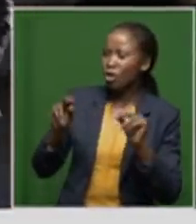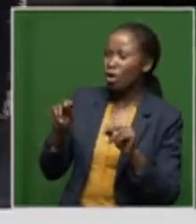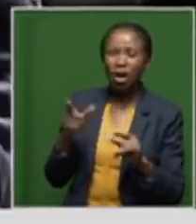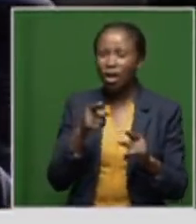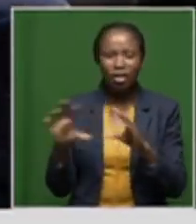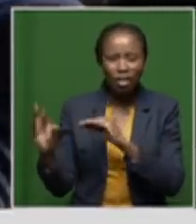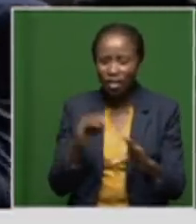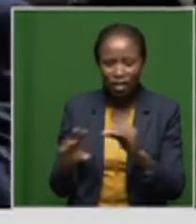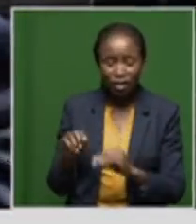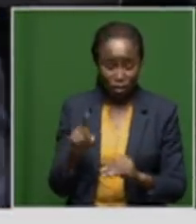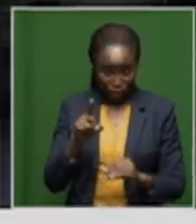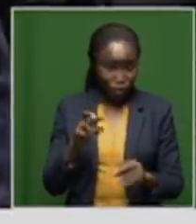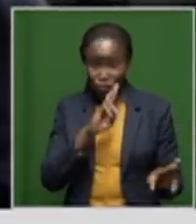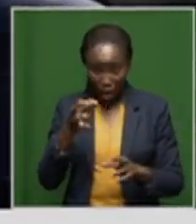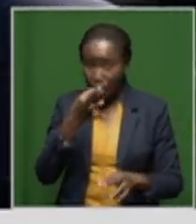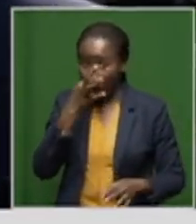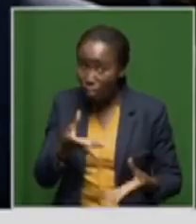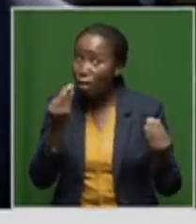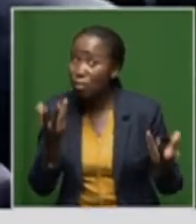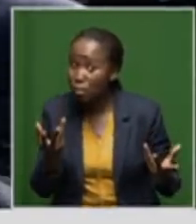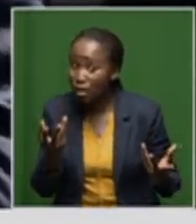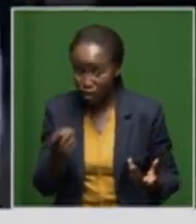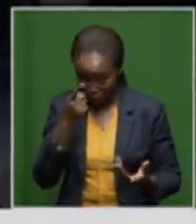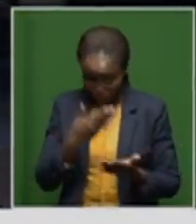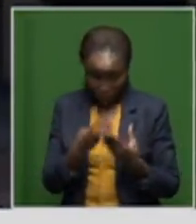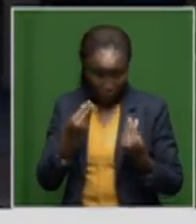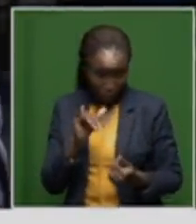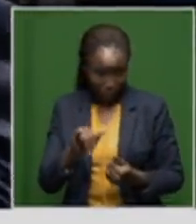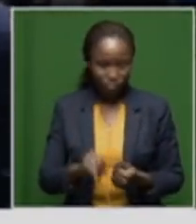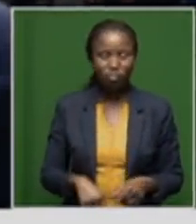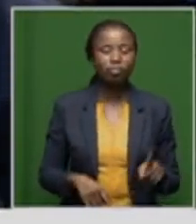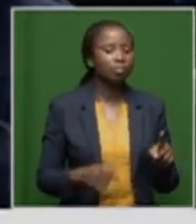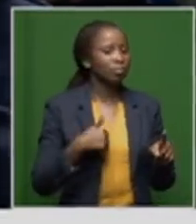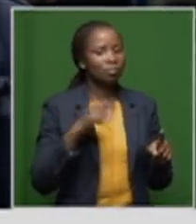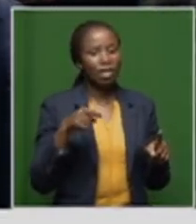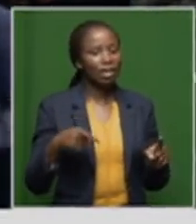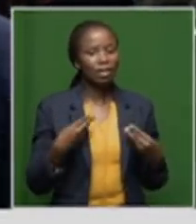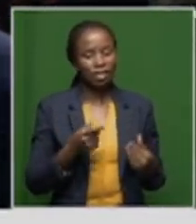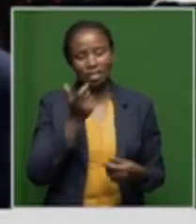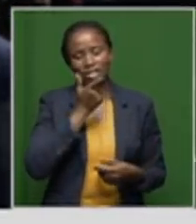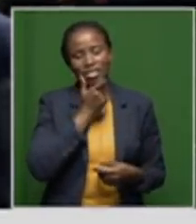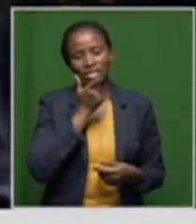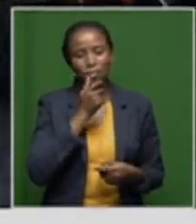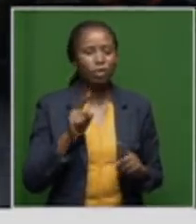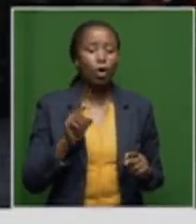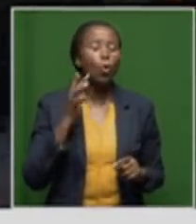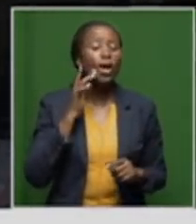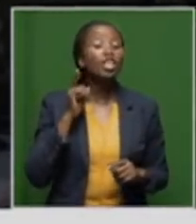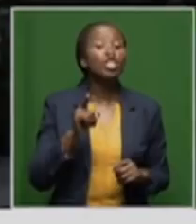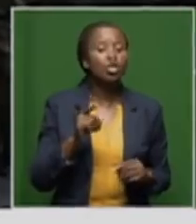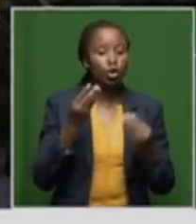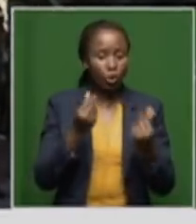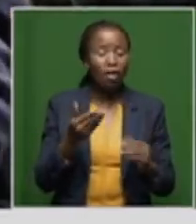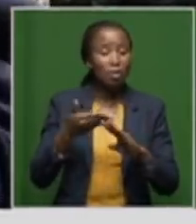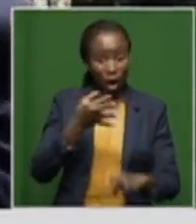you ready to be booed, Mr. Ntuli? Now let's talk. Are you going to address those ANC members there? When you addressed them last time, they